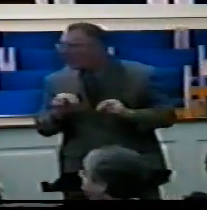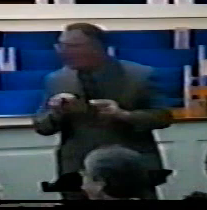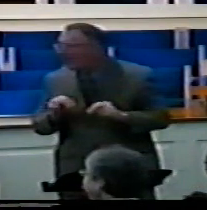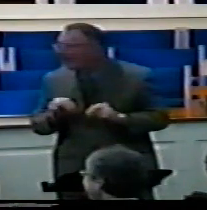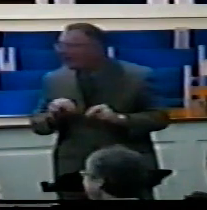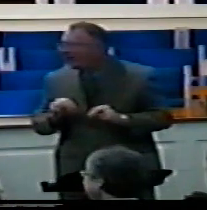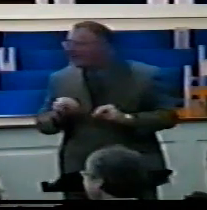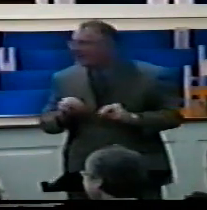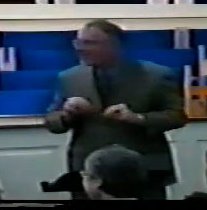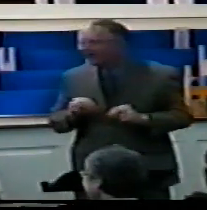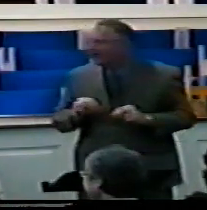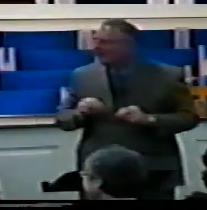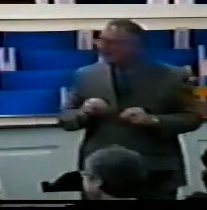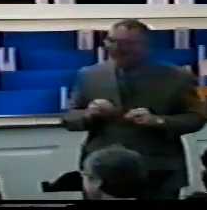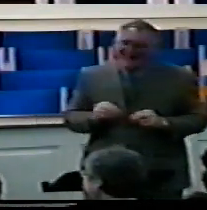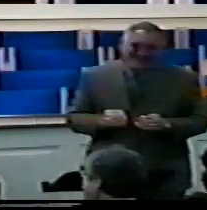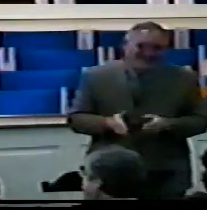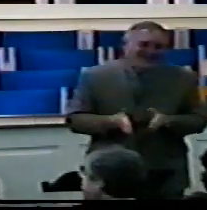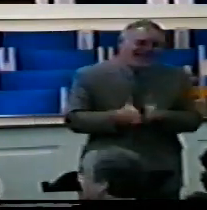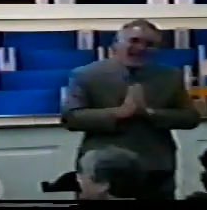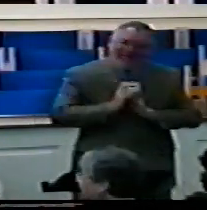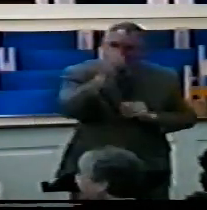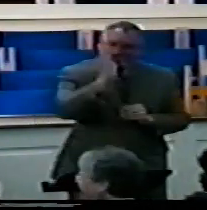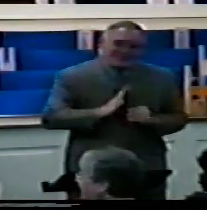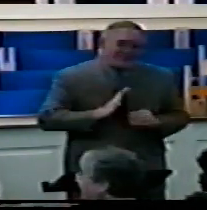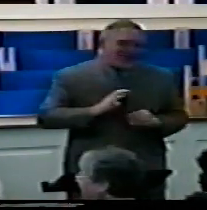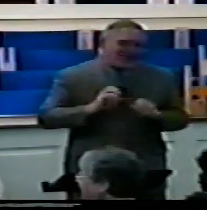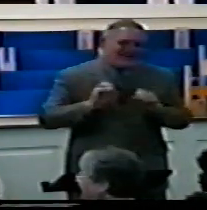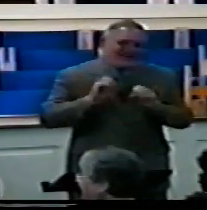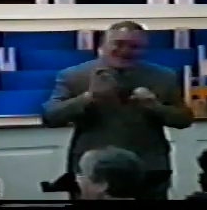Said, honey, ask him if I can go to the bathroom.